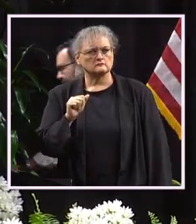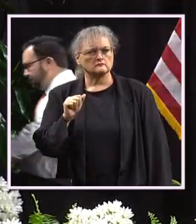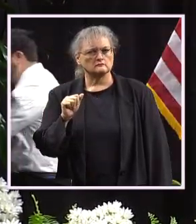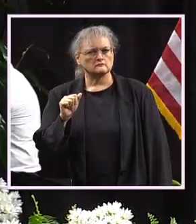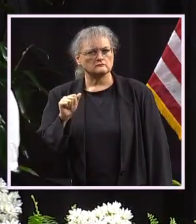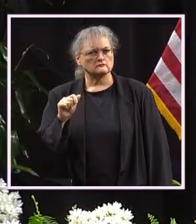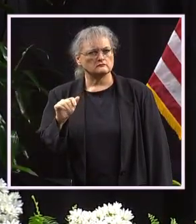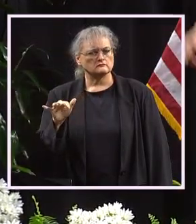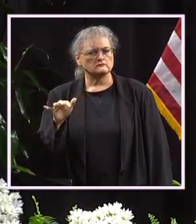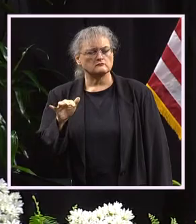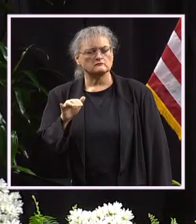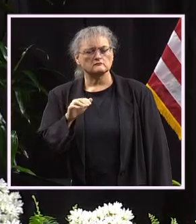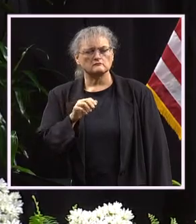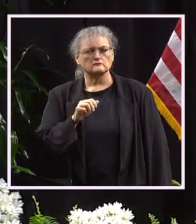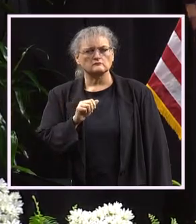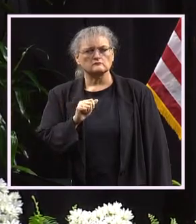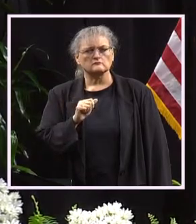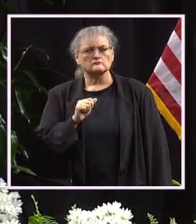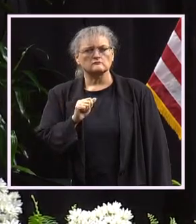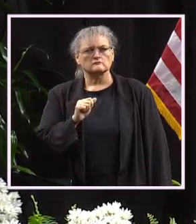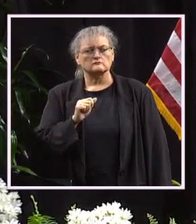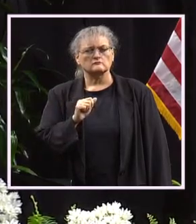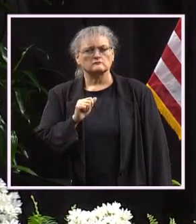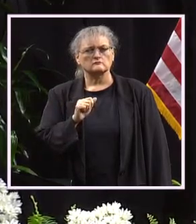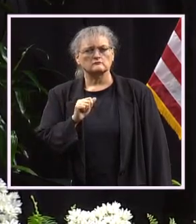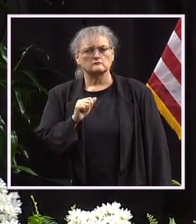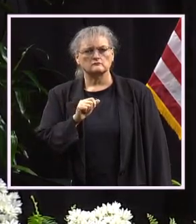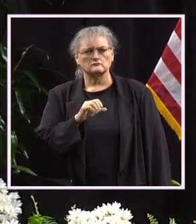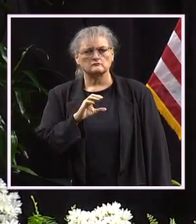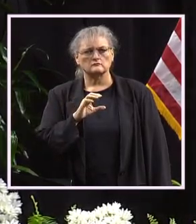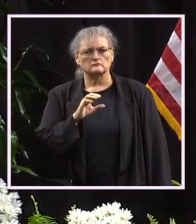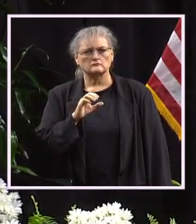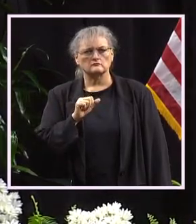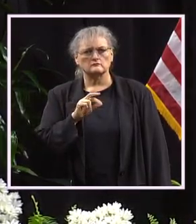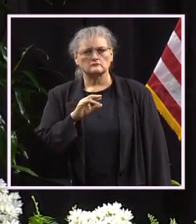Iraucheta, cum laude. Clarissa Cortez.